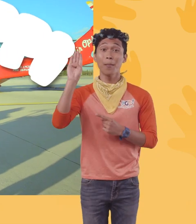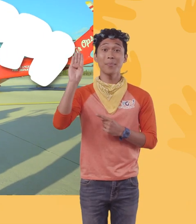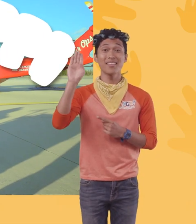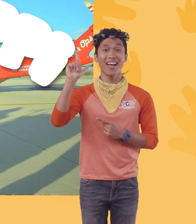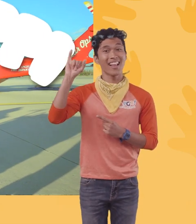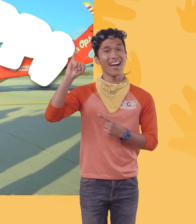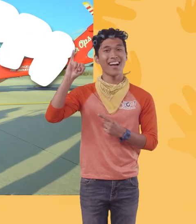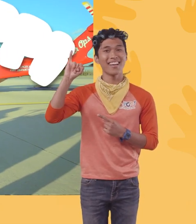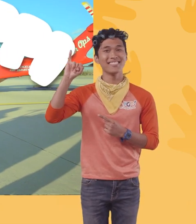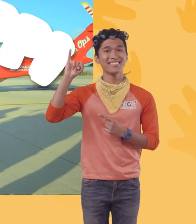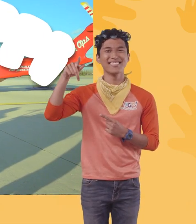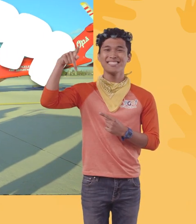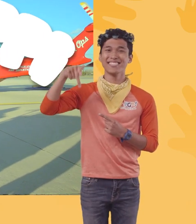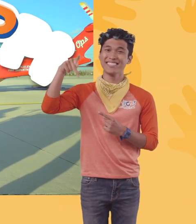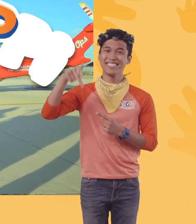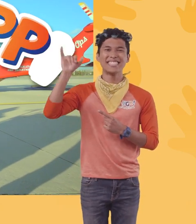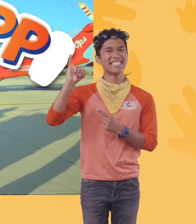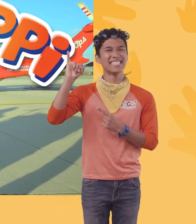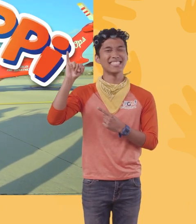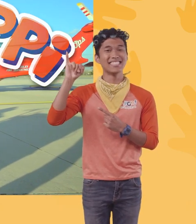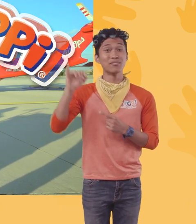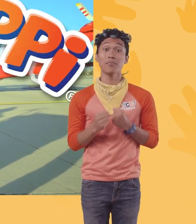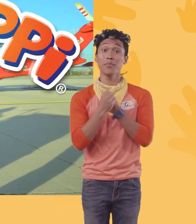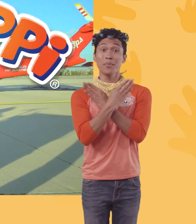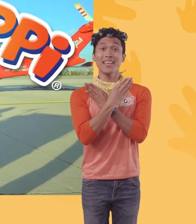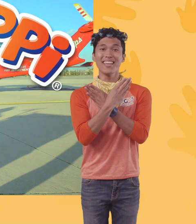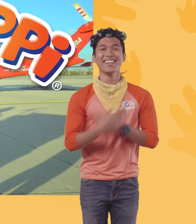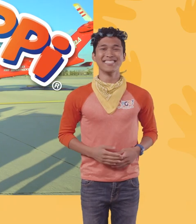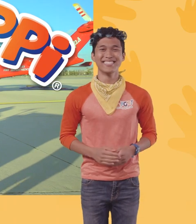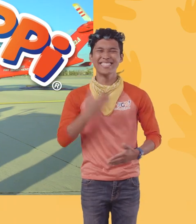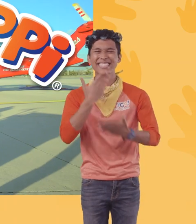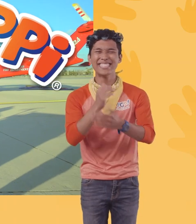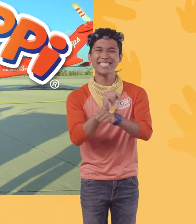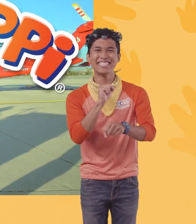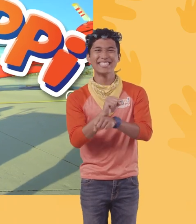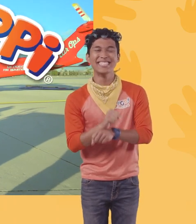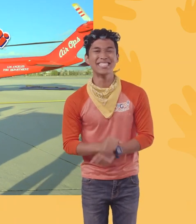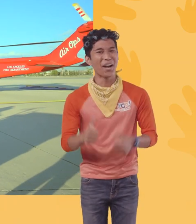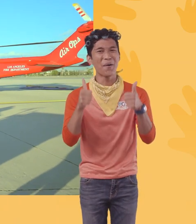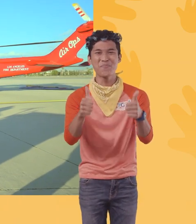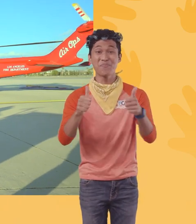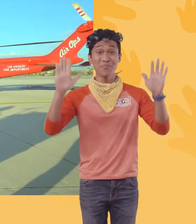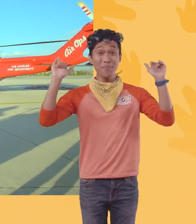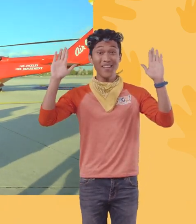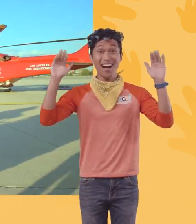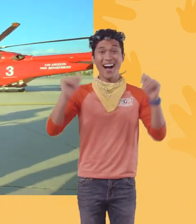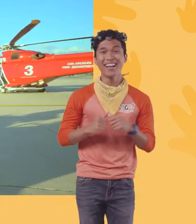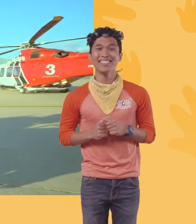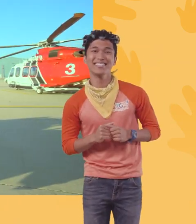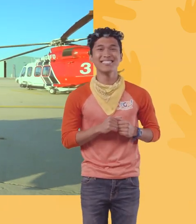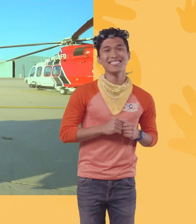ready? B-L-I-P-P-I! Blippi! Blippi! Good job! All right, bye-bye!